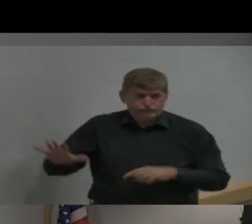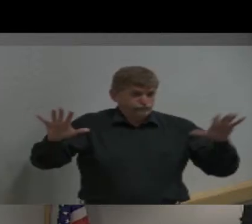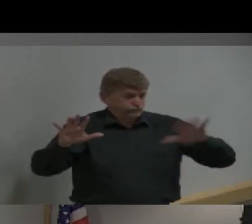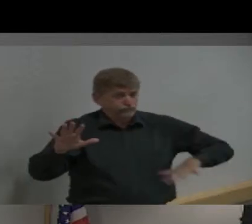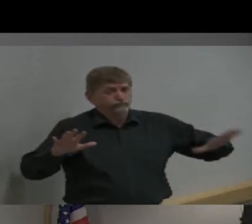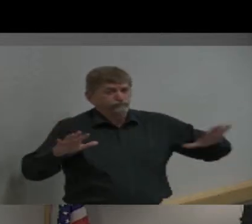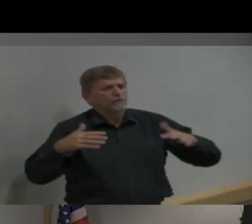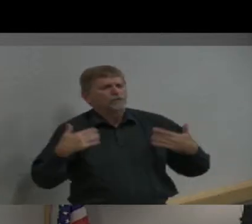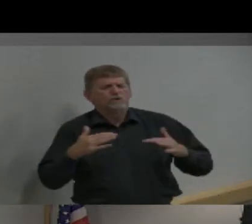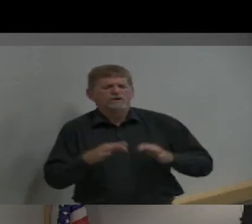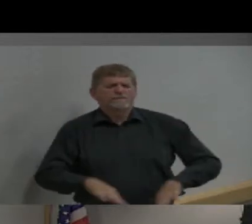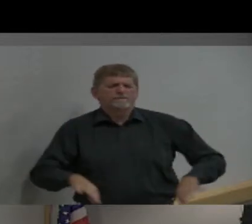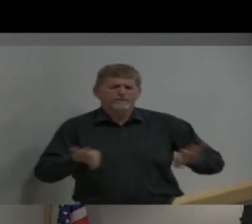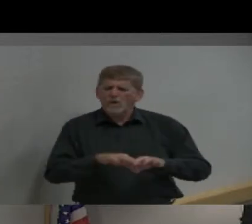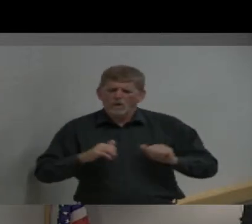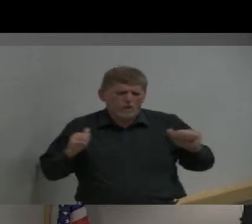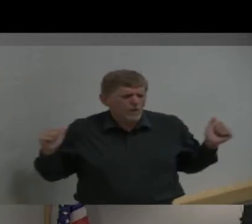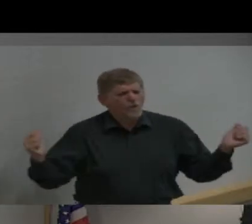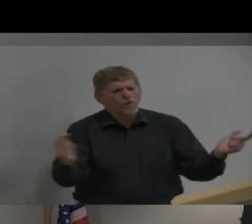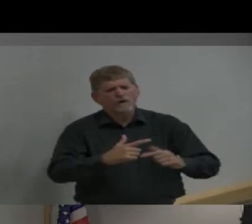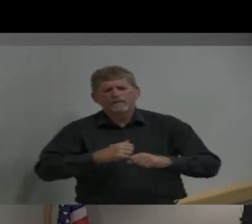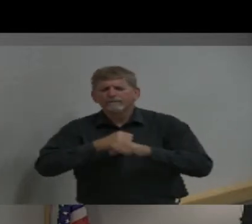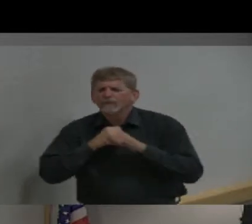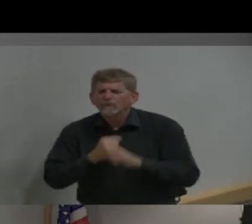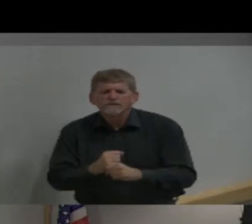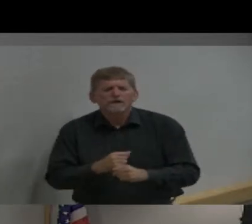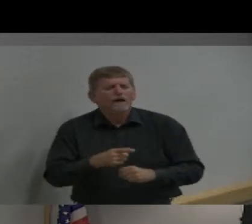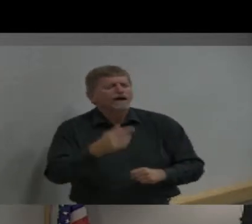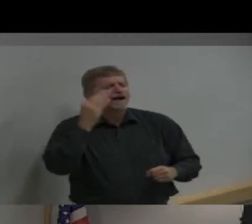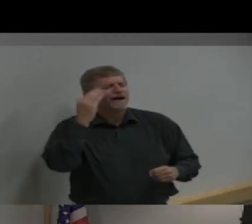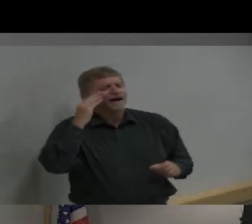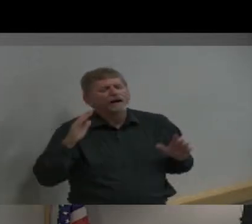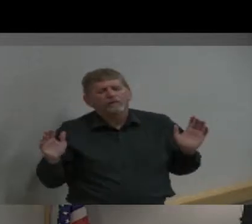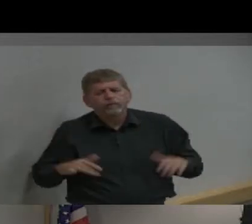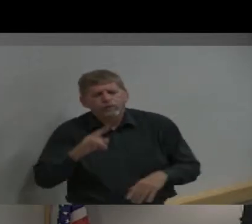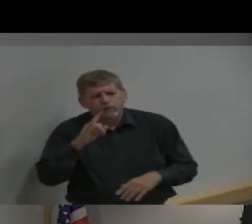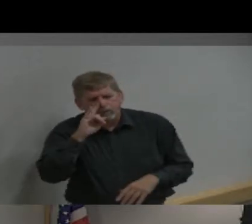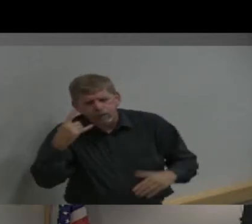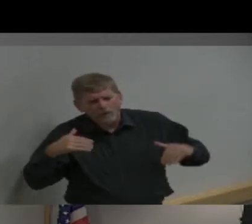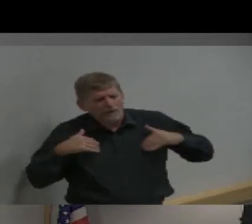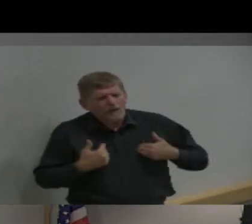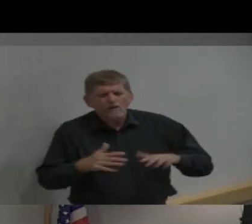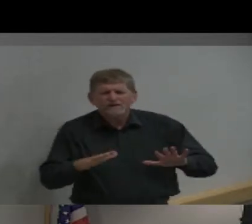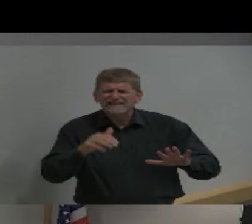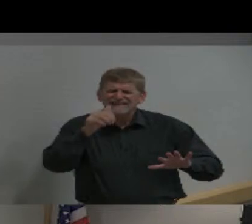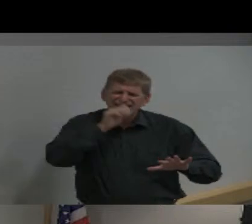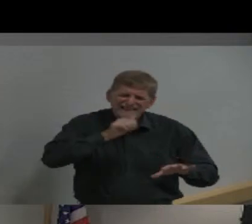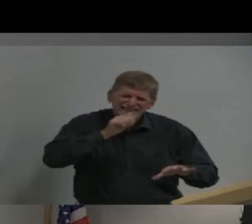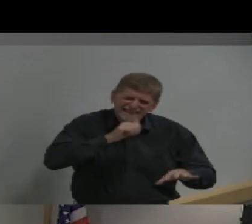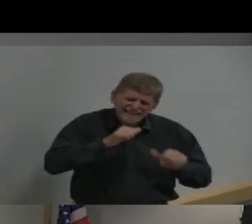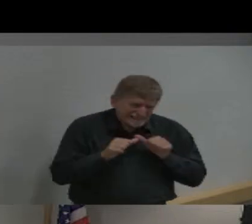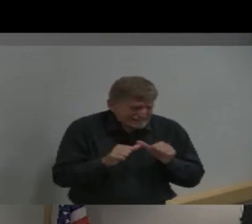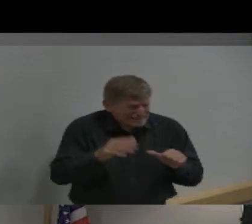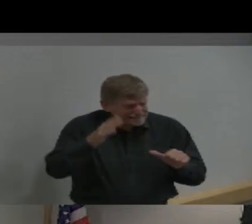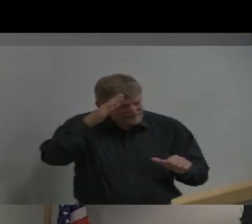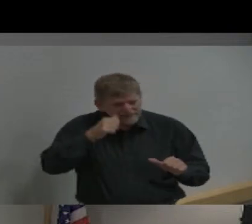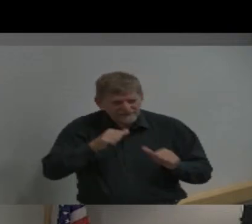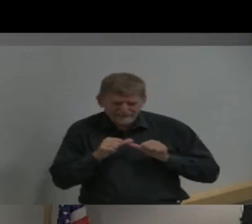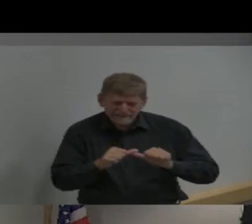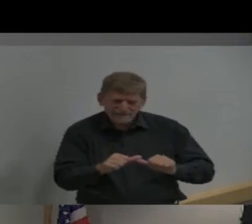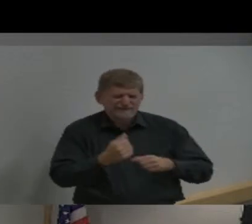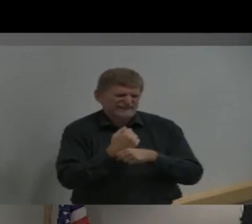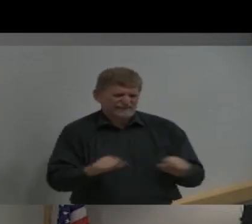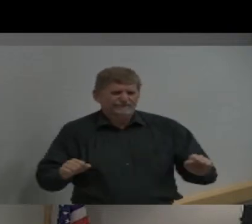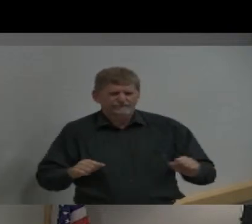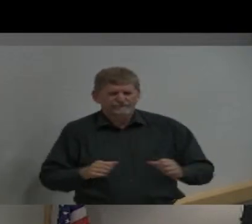fatigue. We need to stay in the race. This is a marathon and not a sprint. For those of you who have been wearing